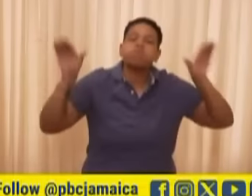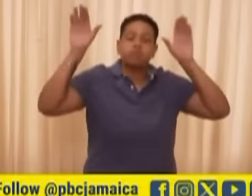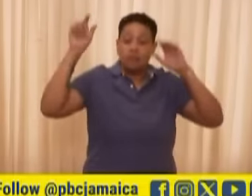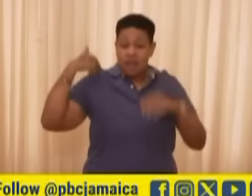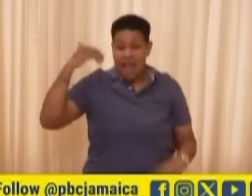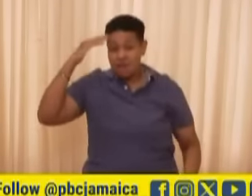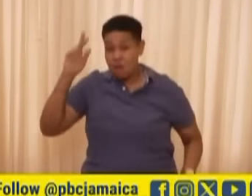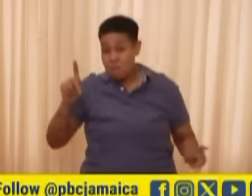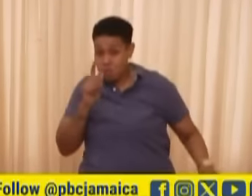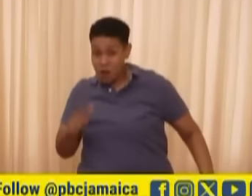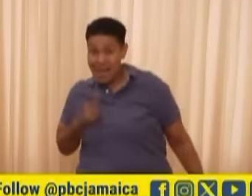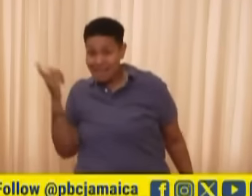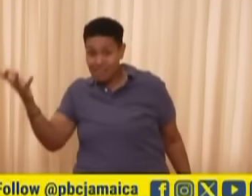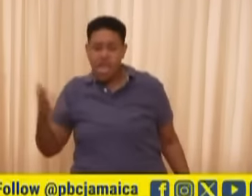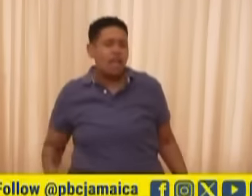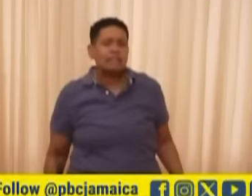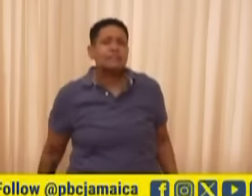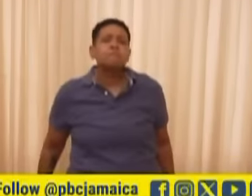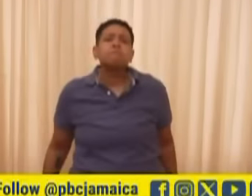are quite